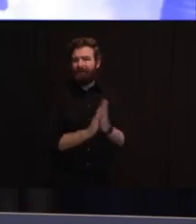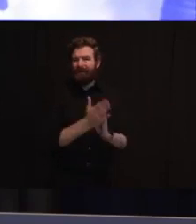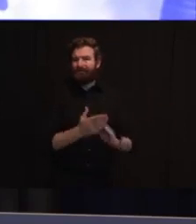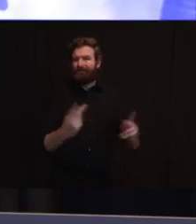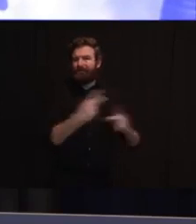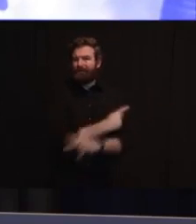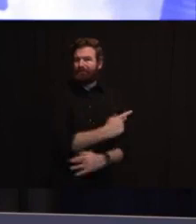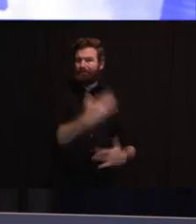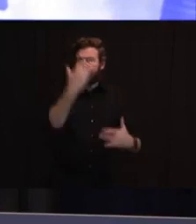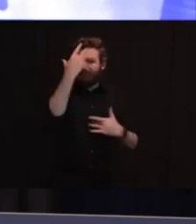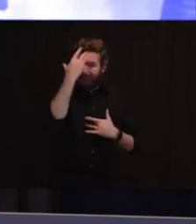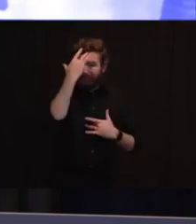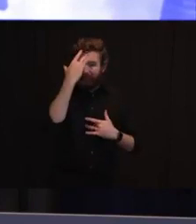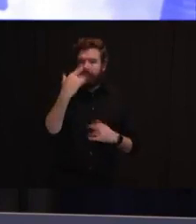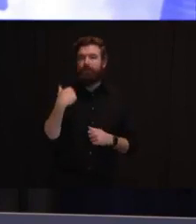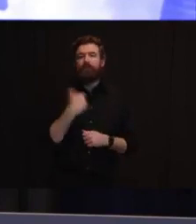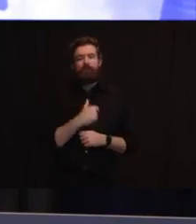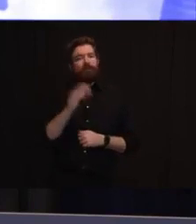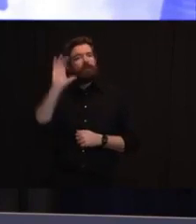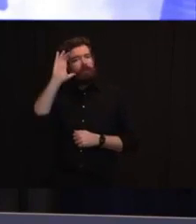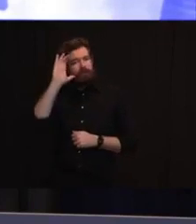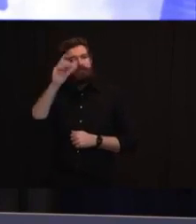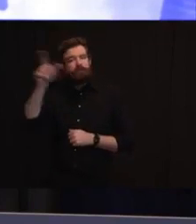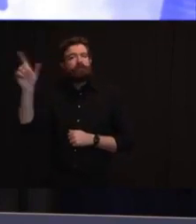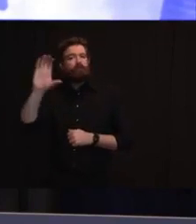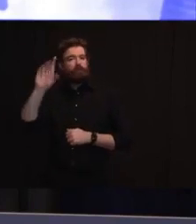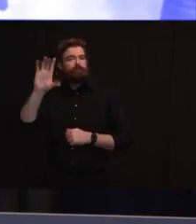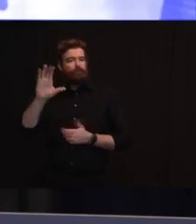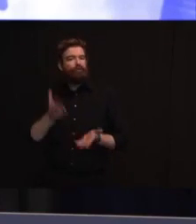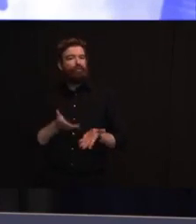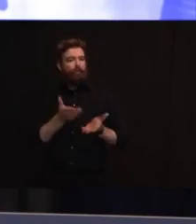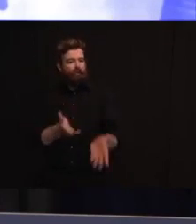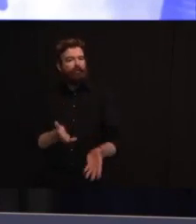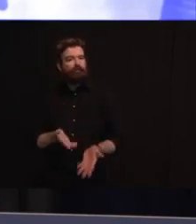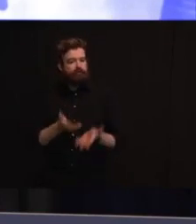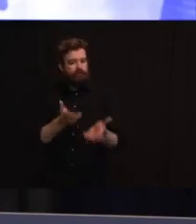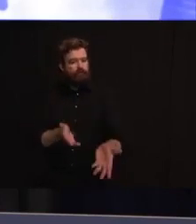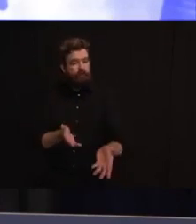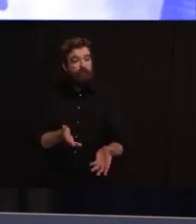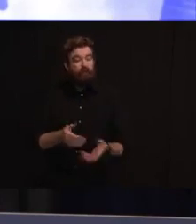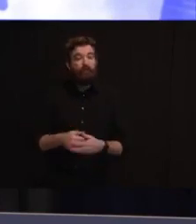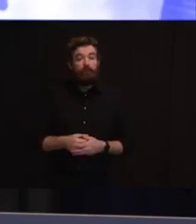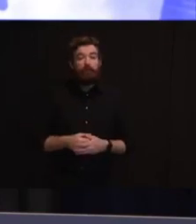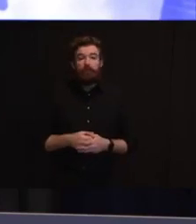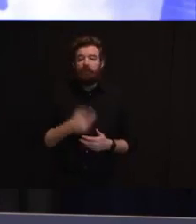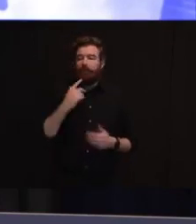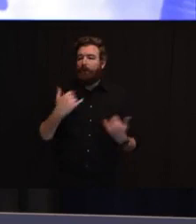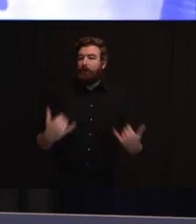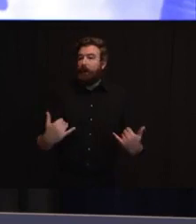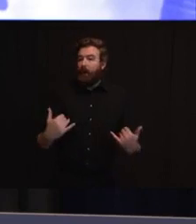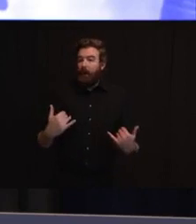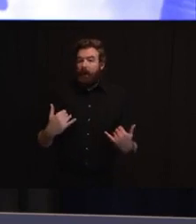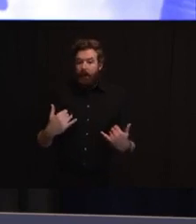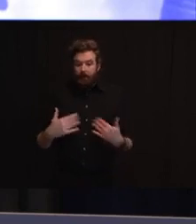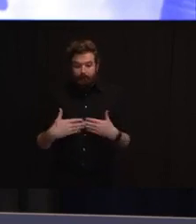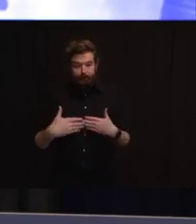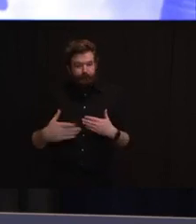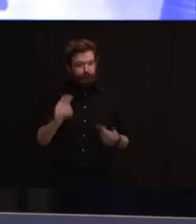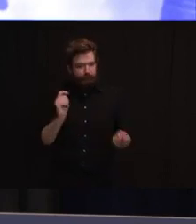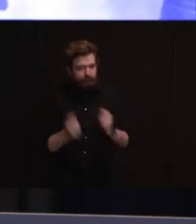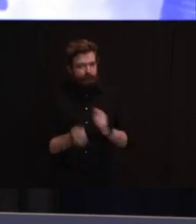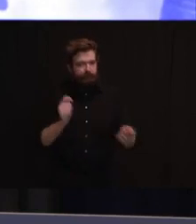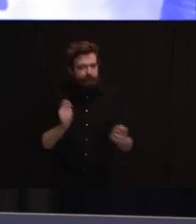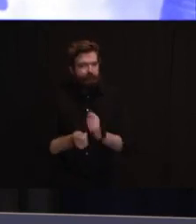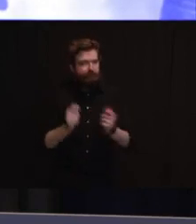recommendations, and given the dynamic nature of this, we may change groupings as we go forward and prepare,